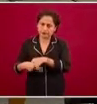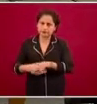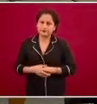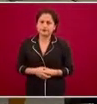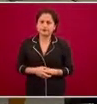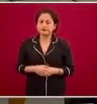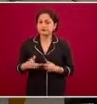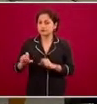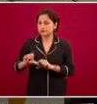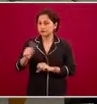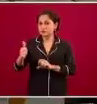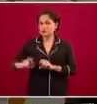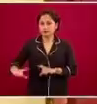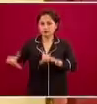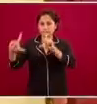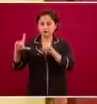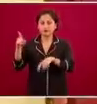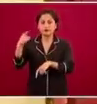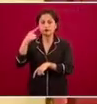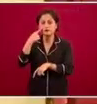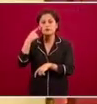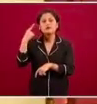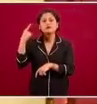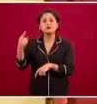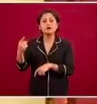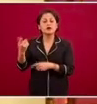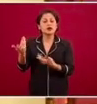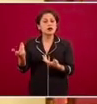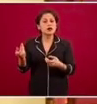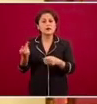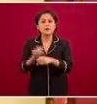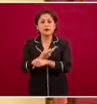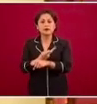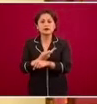The next slide we can see how